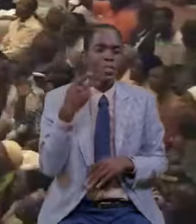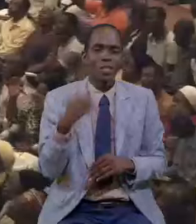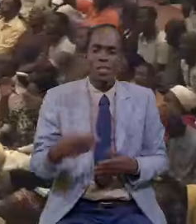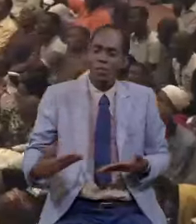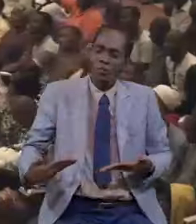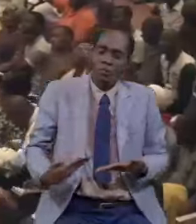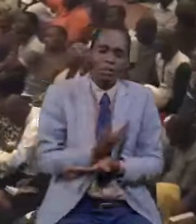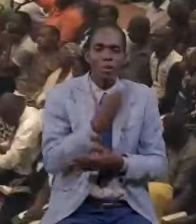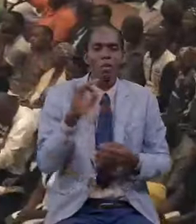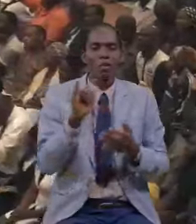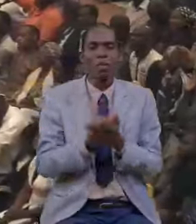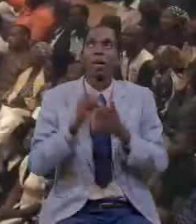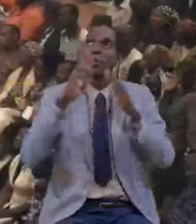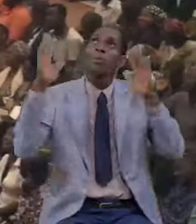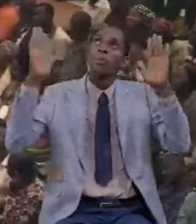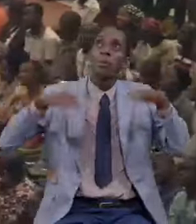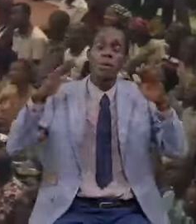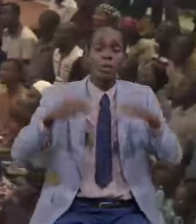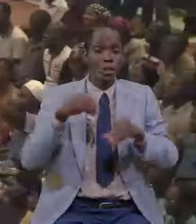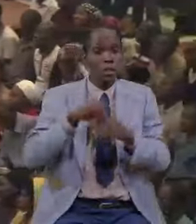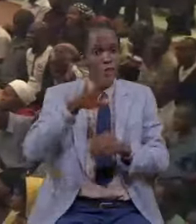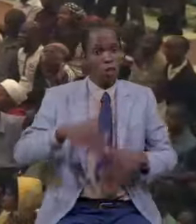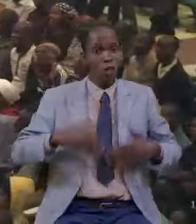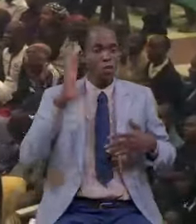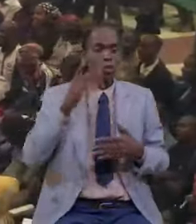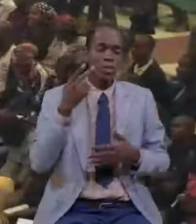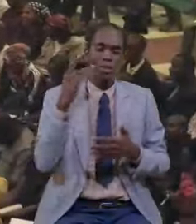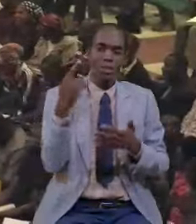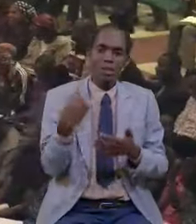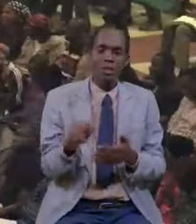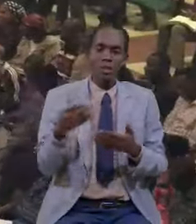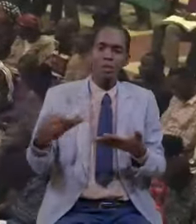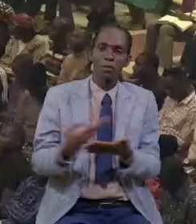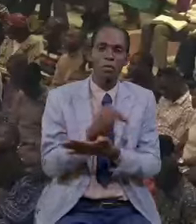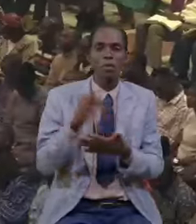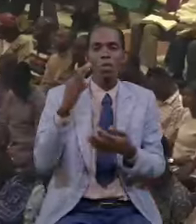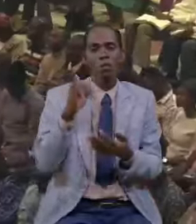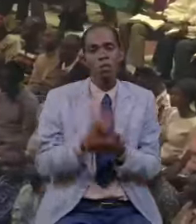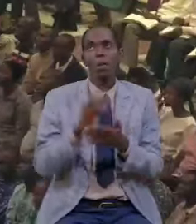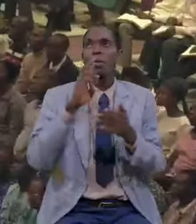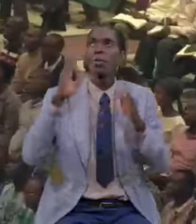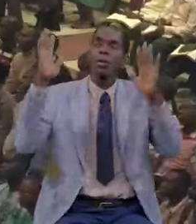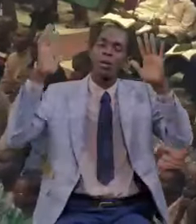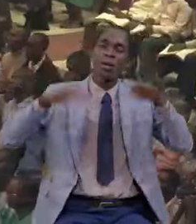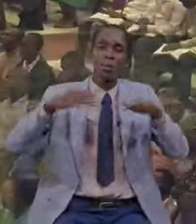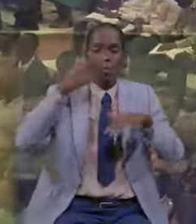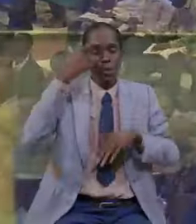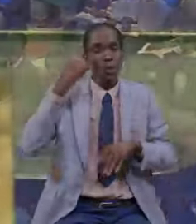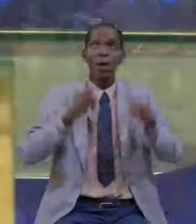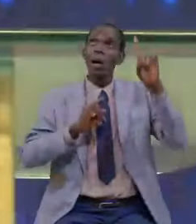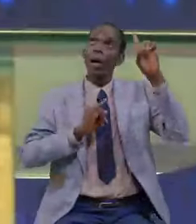train in your life you see the refreshing of that train because it says I will